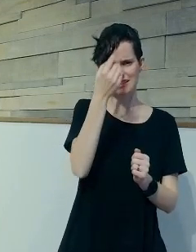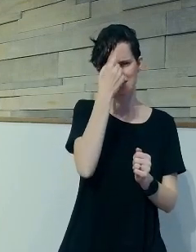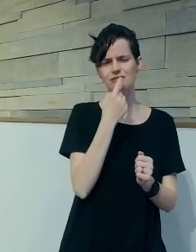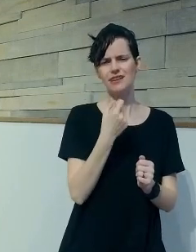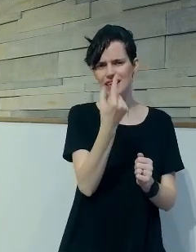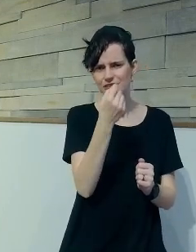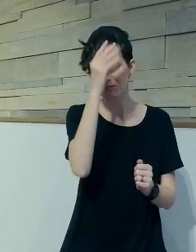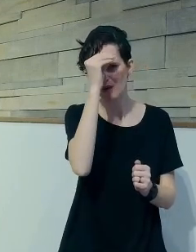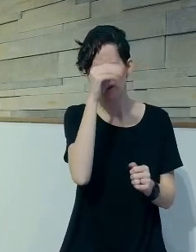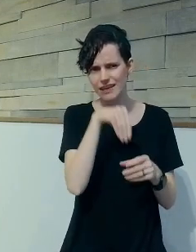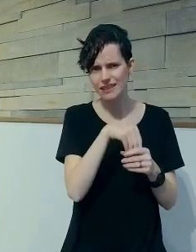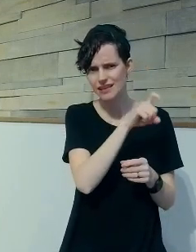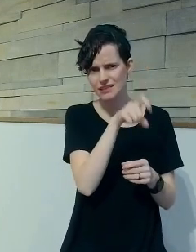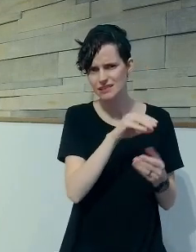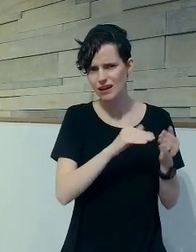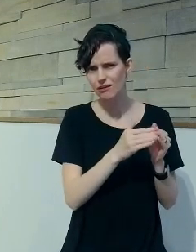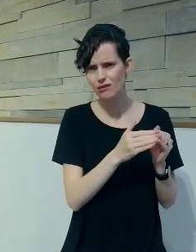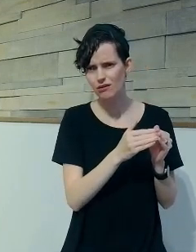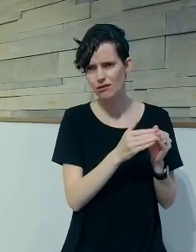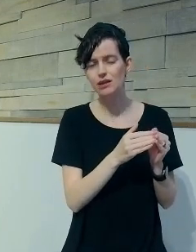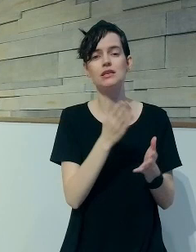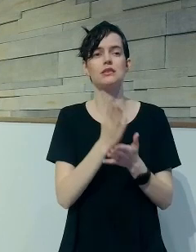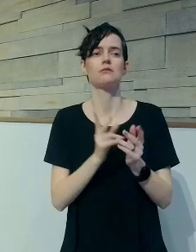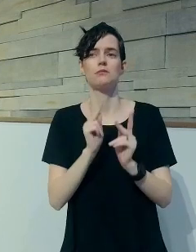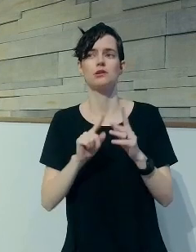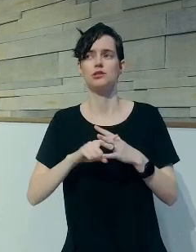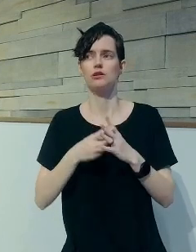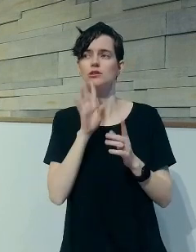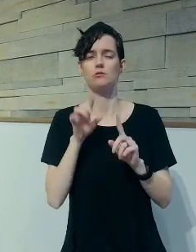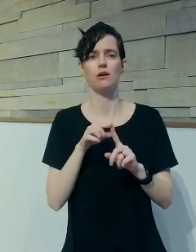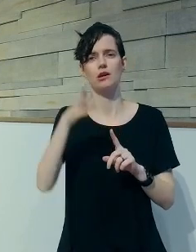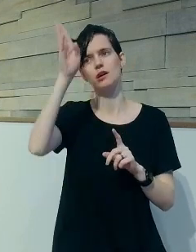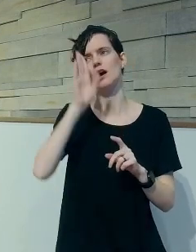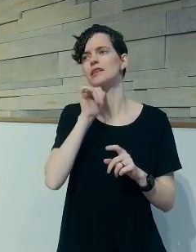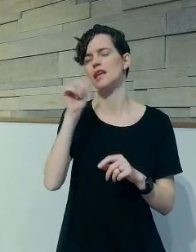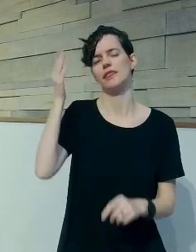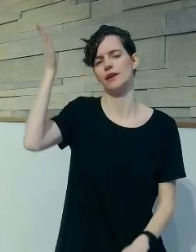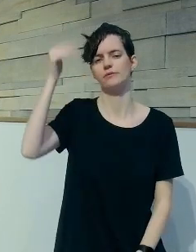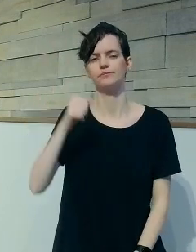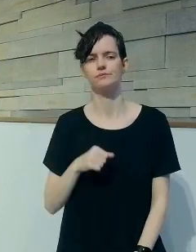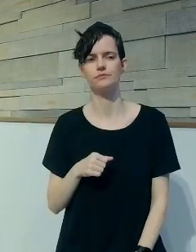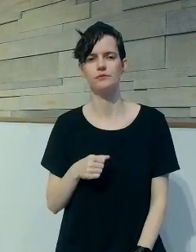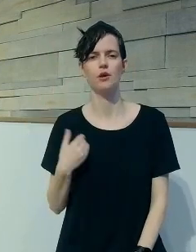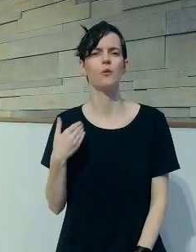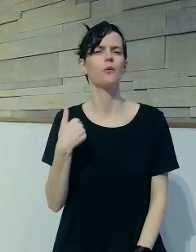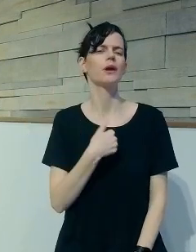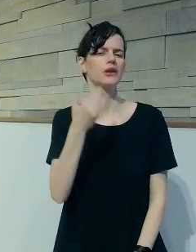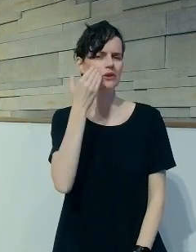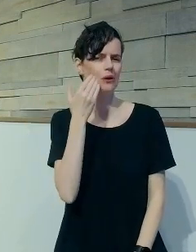Perryton, Texas? And so some people begin to talk about God is not there. And we know that's not